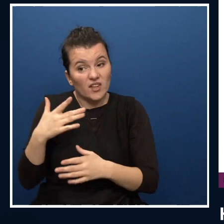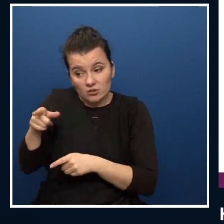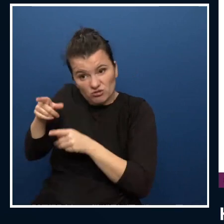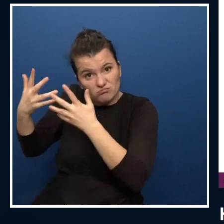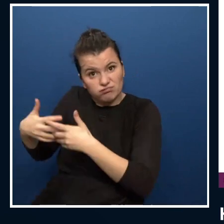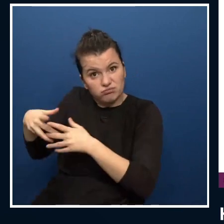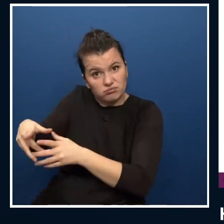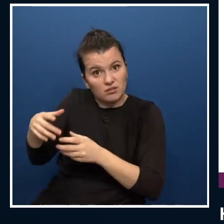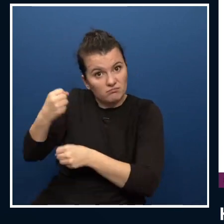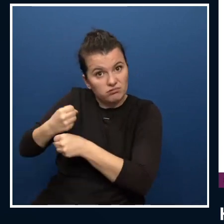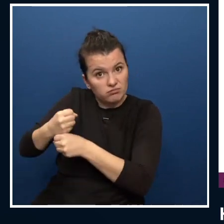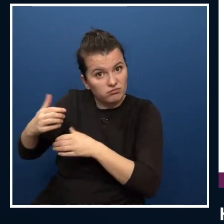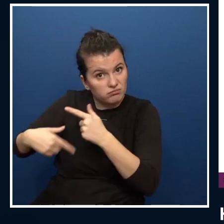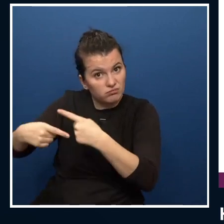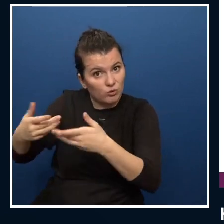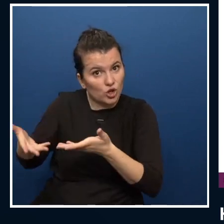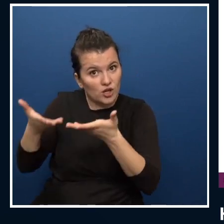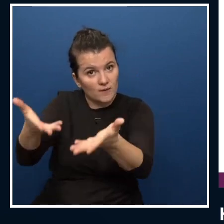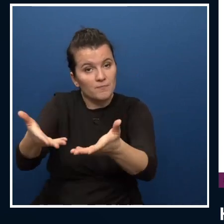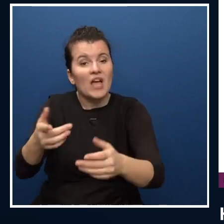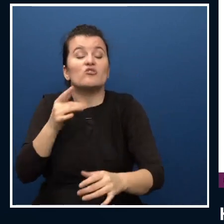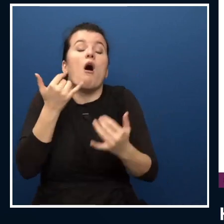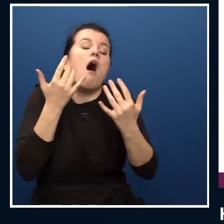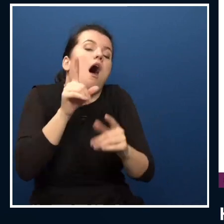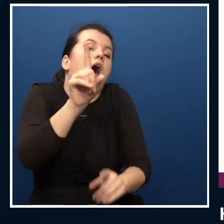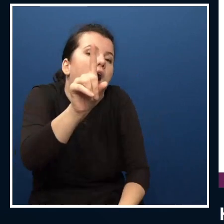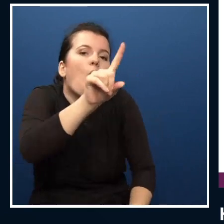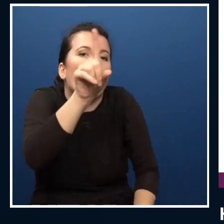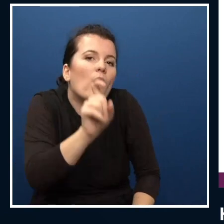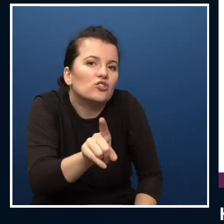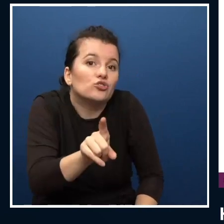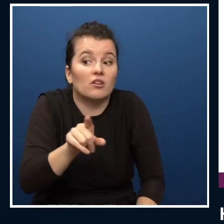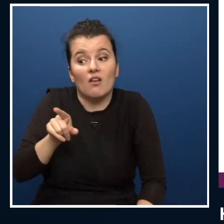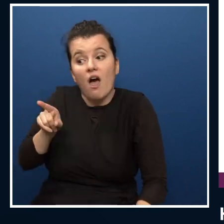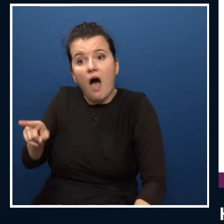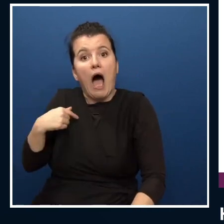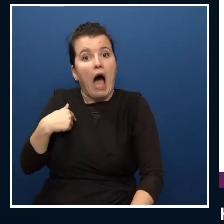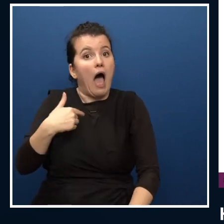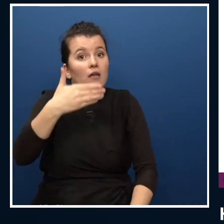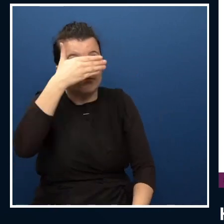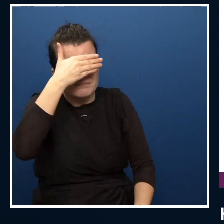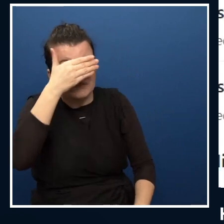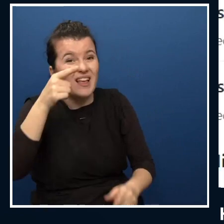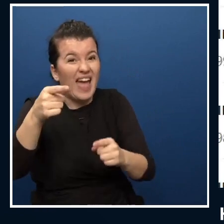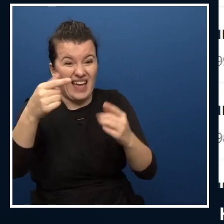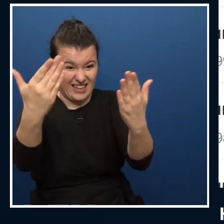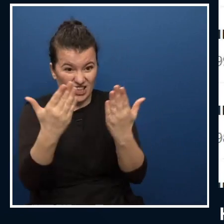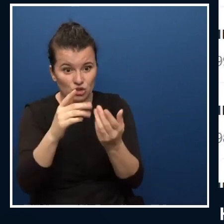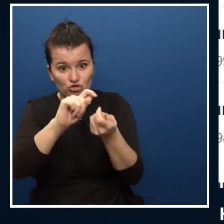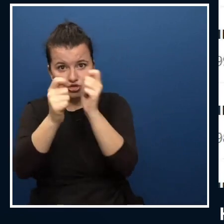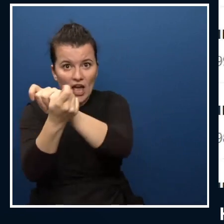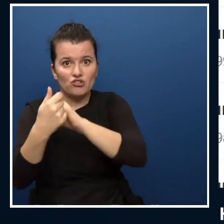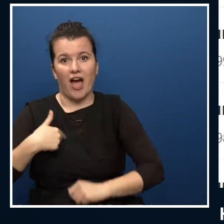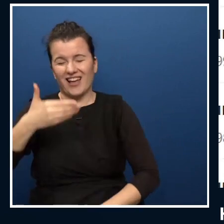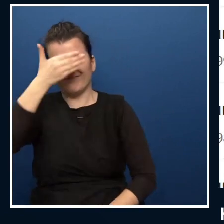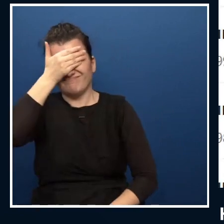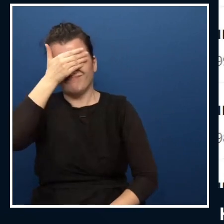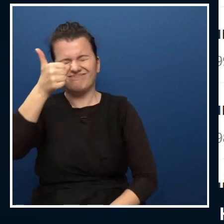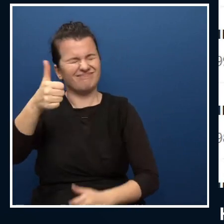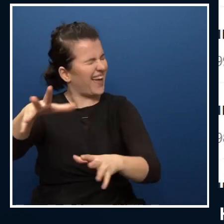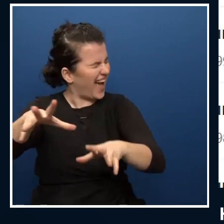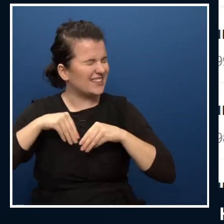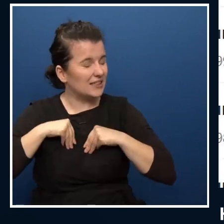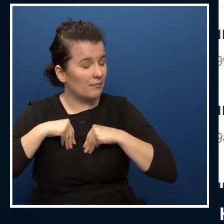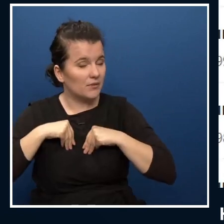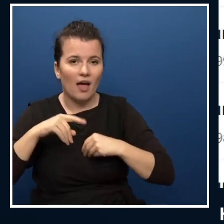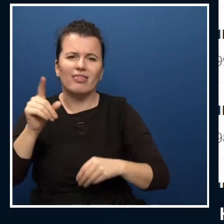blindly merge this? It depends. It depends on how scary it is. I would blindly merge that